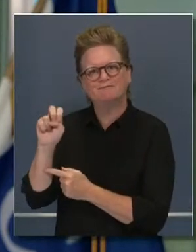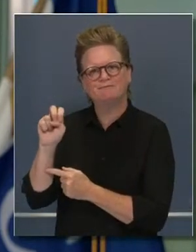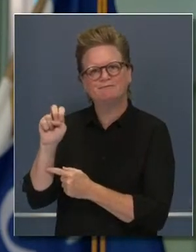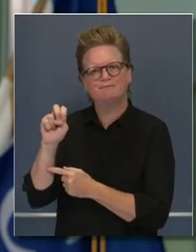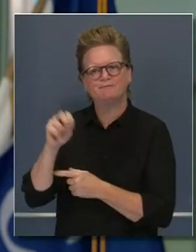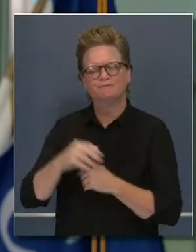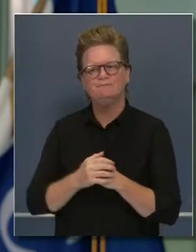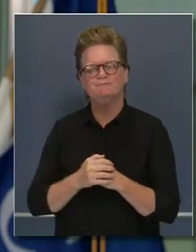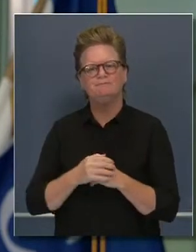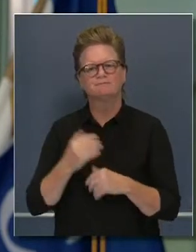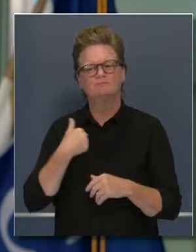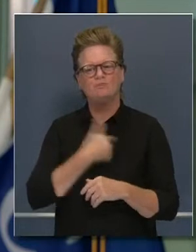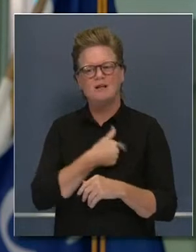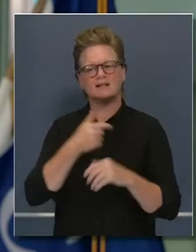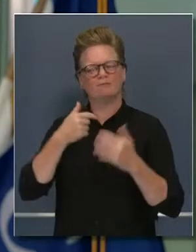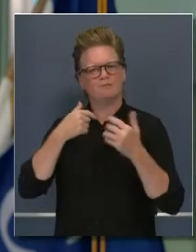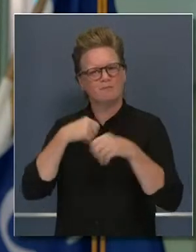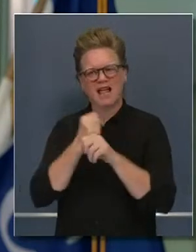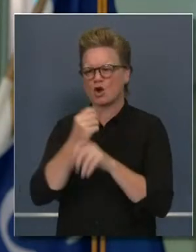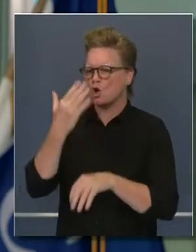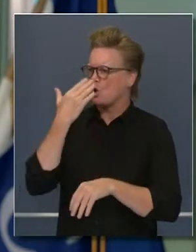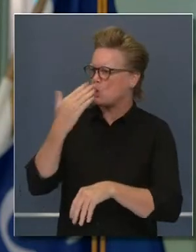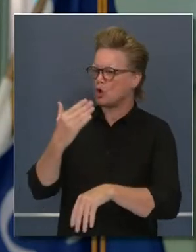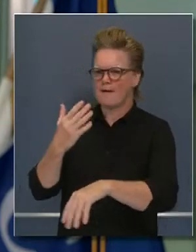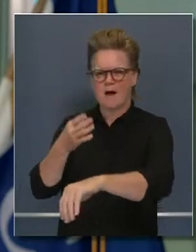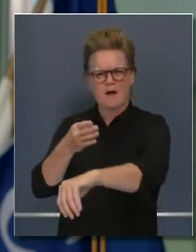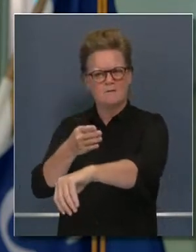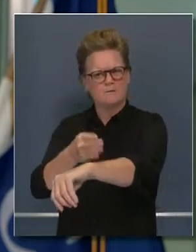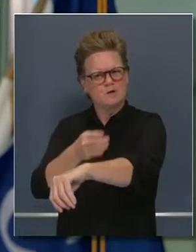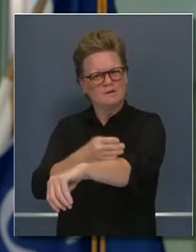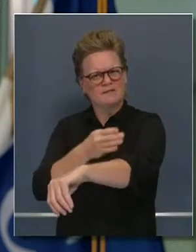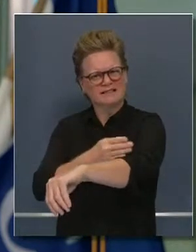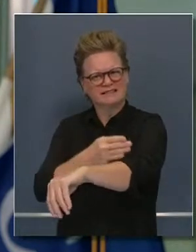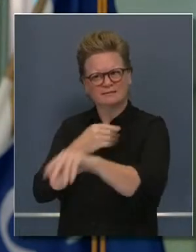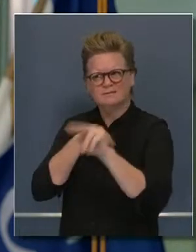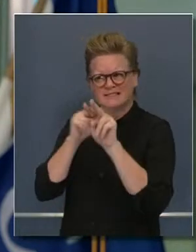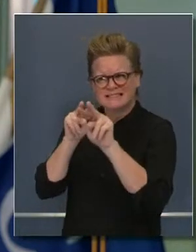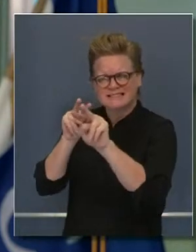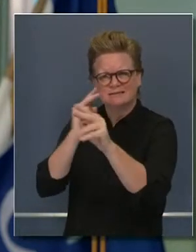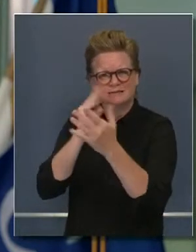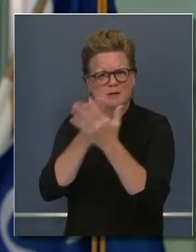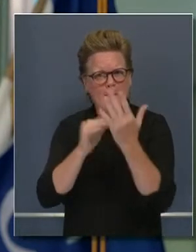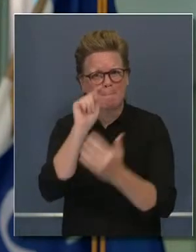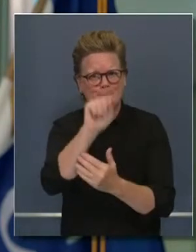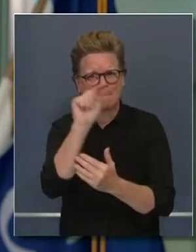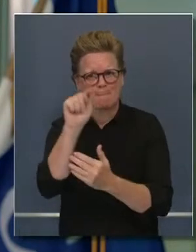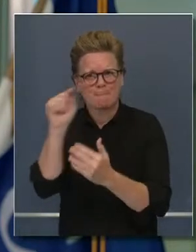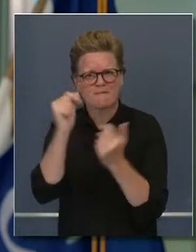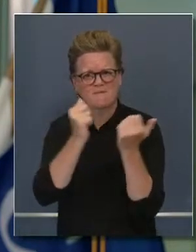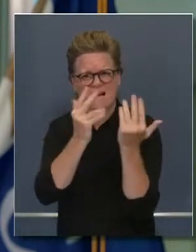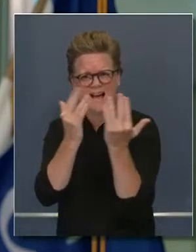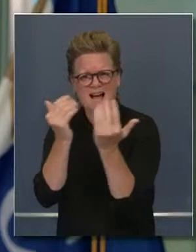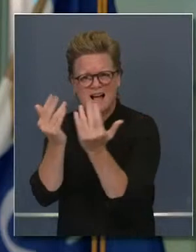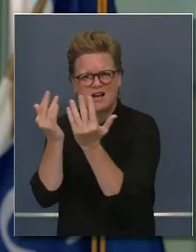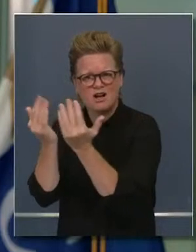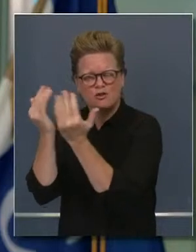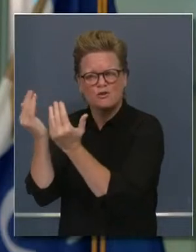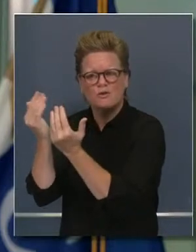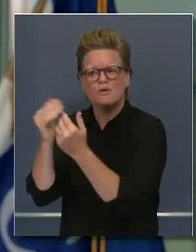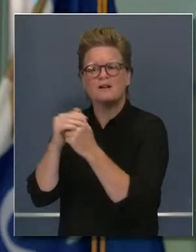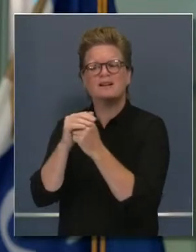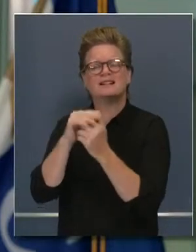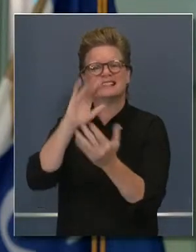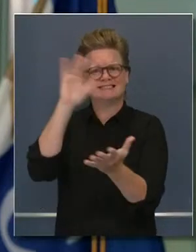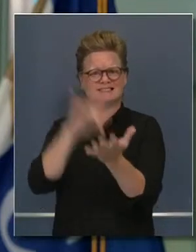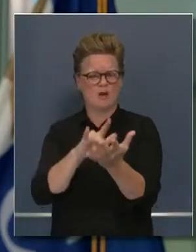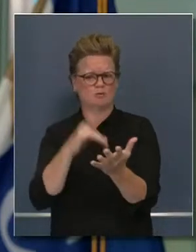fires, new fires that are challenging us 800 miles apart from northern part of this state to the southern part